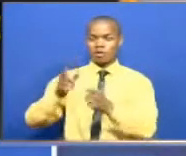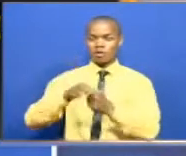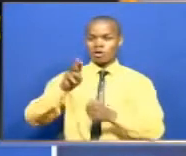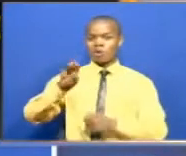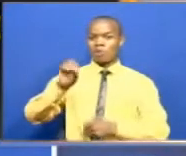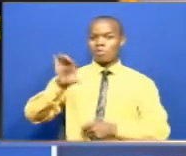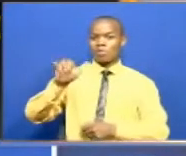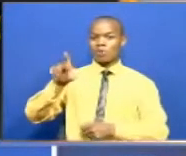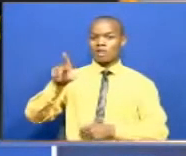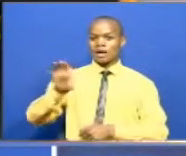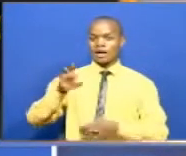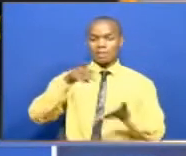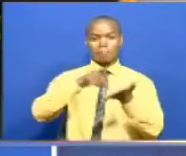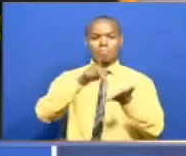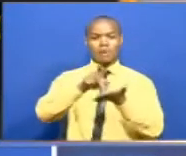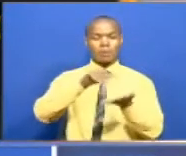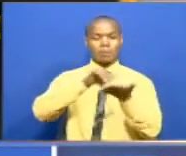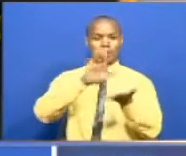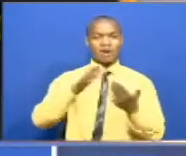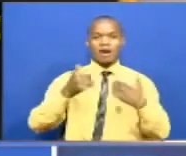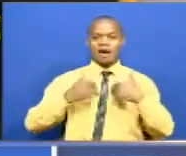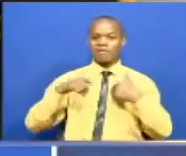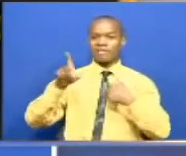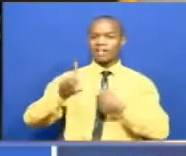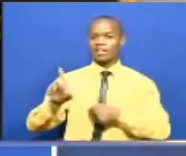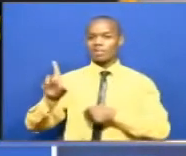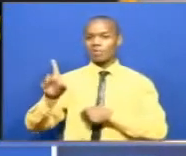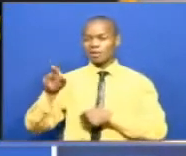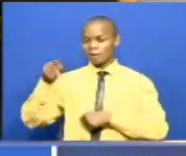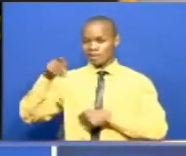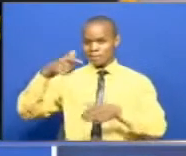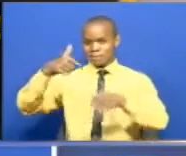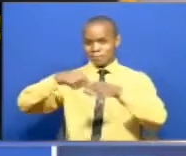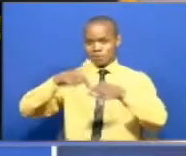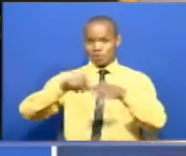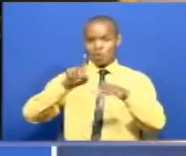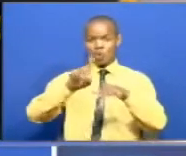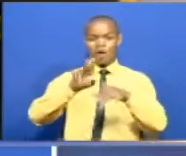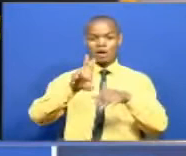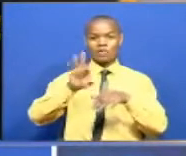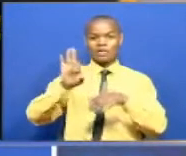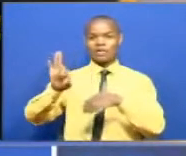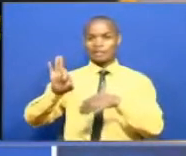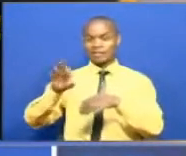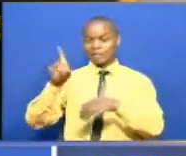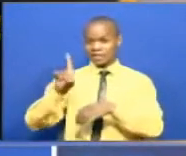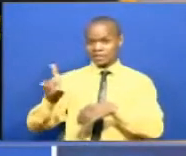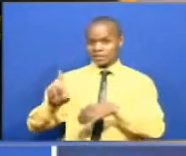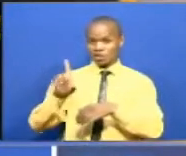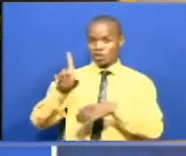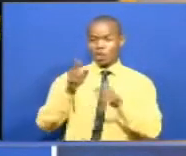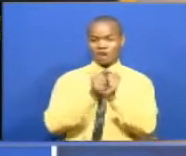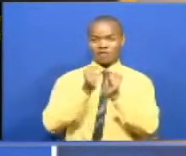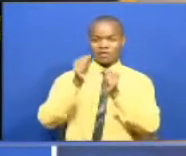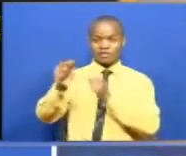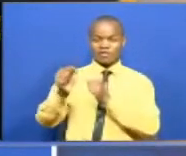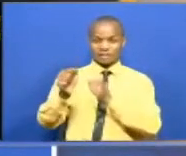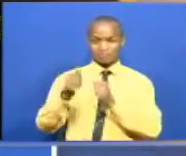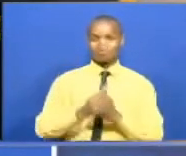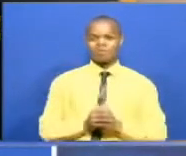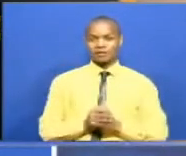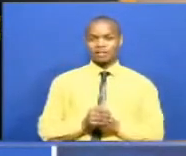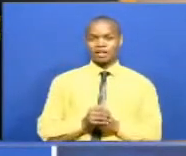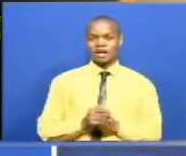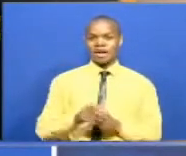pay the highest prices, with a litre of petrol going for 123 shillings, diesel for 115 shillings and 17 cents,